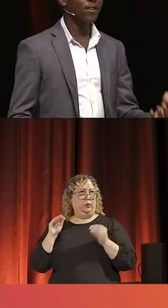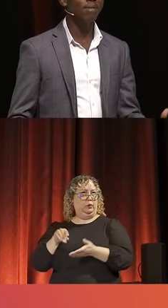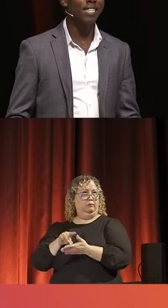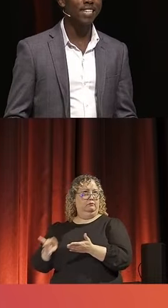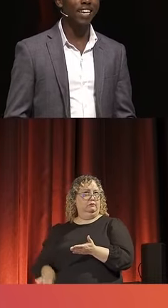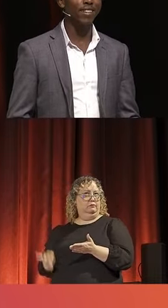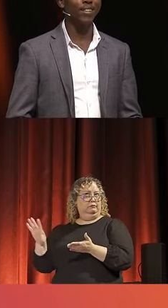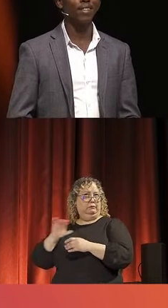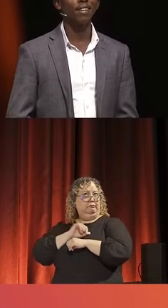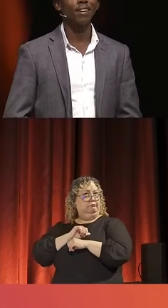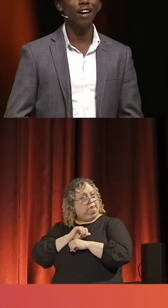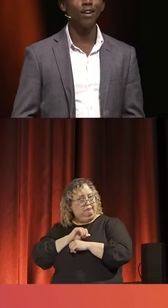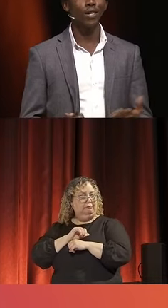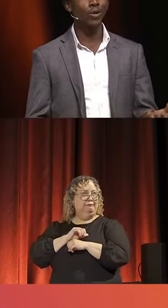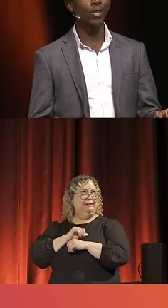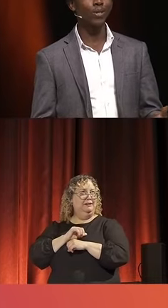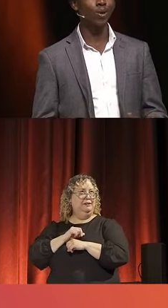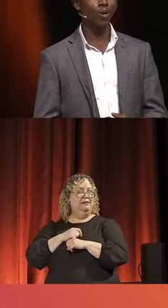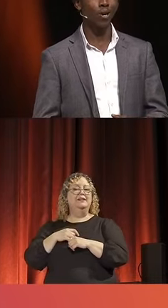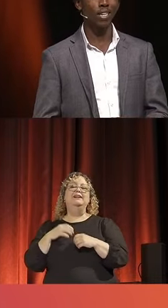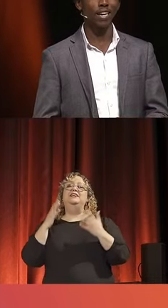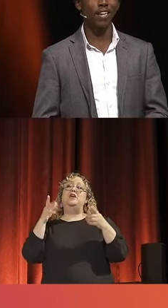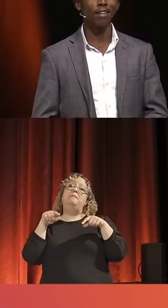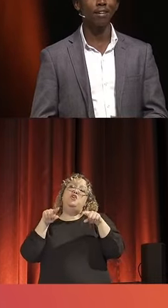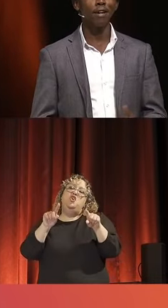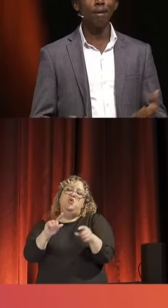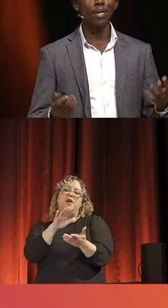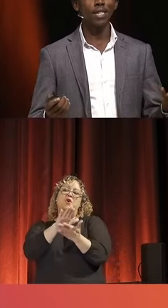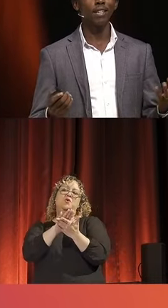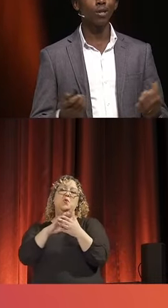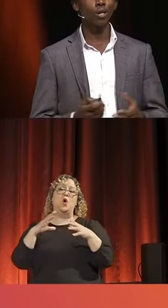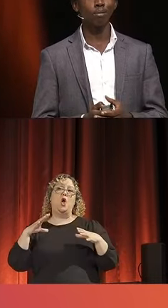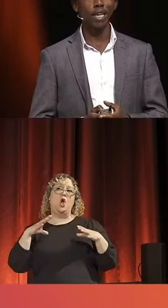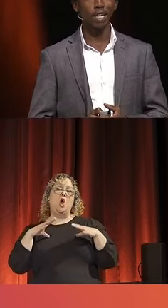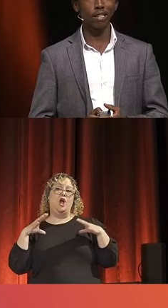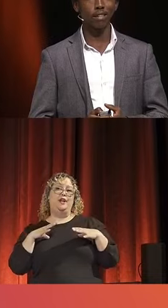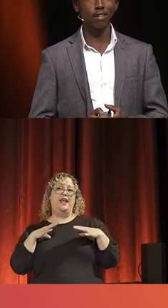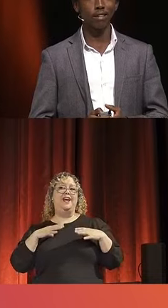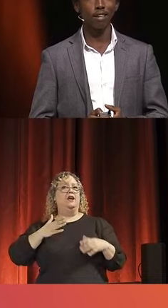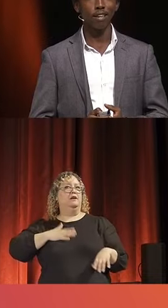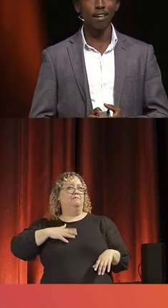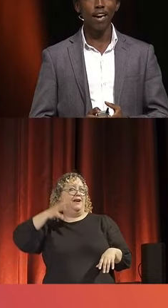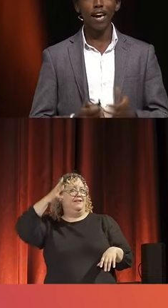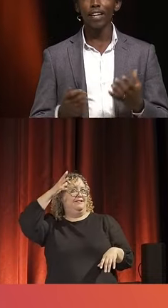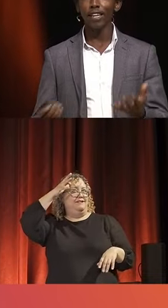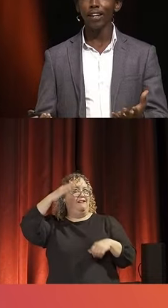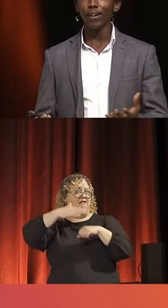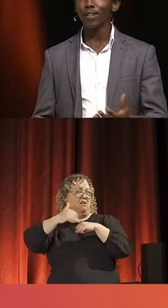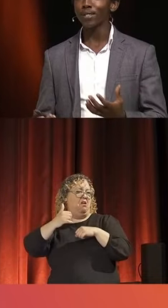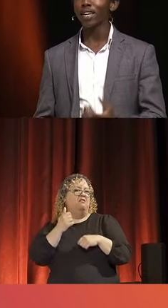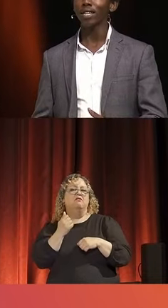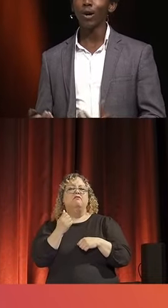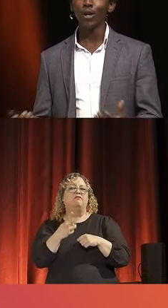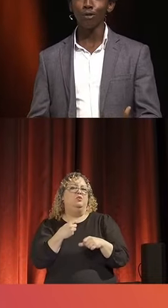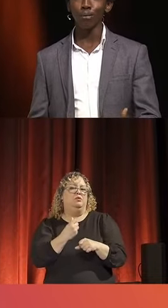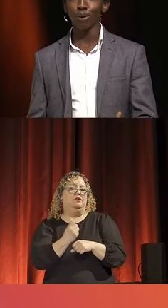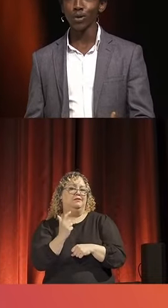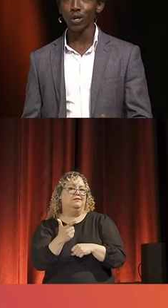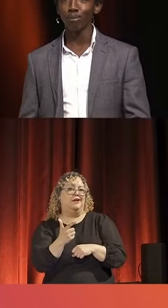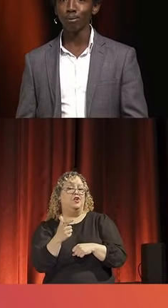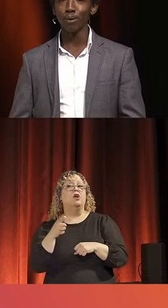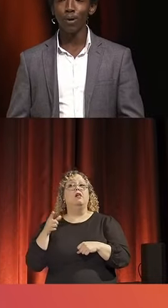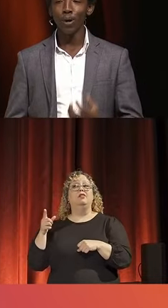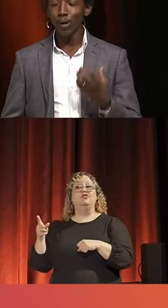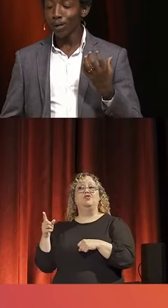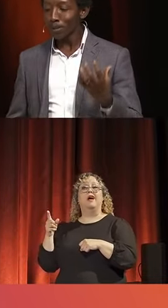A few months later, during a school holiday, my dad called me in. And there sat the owner of the print